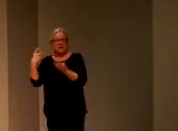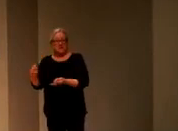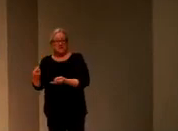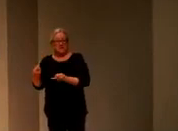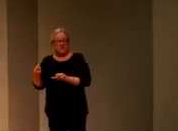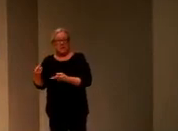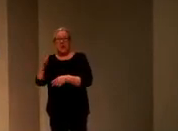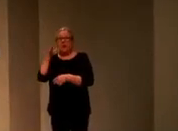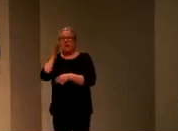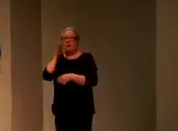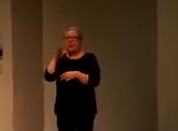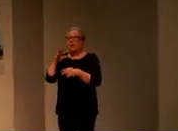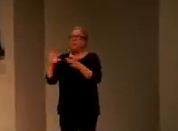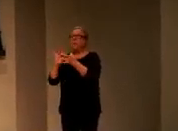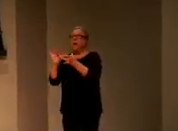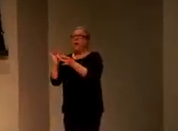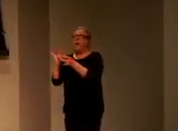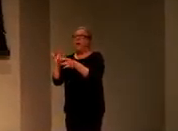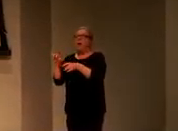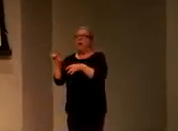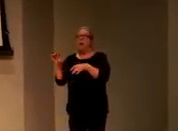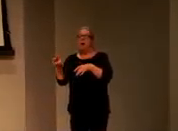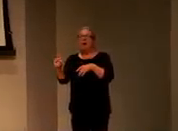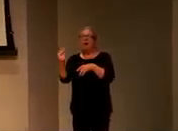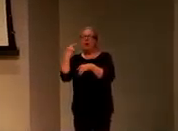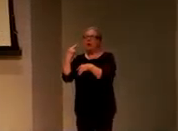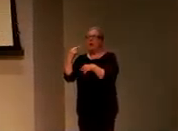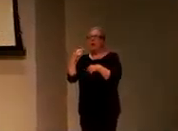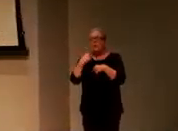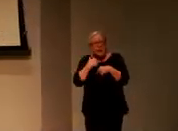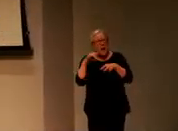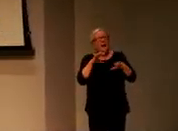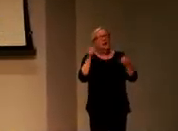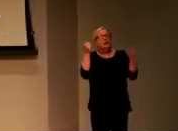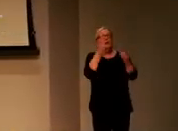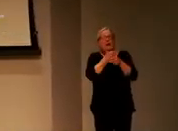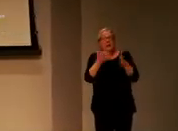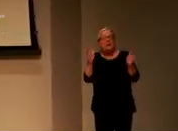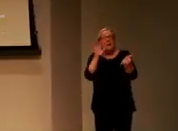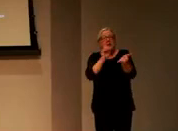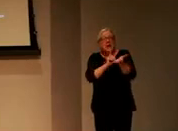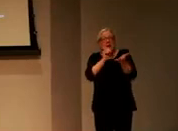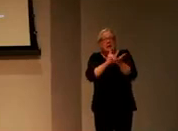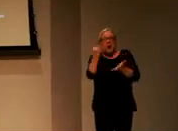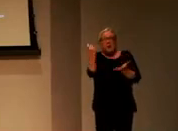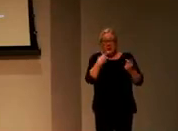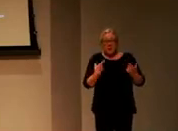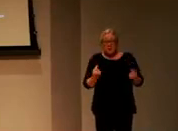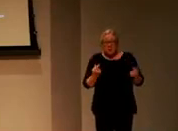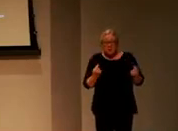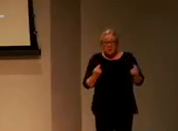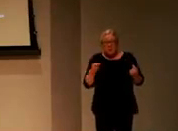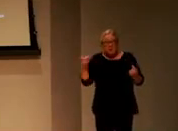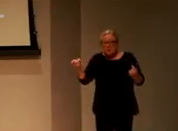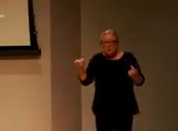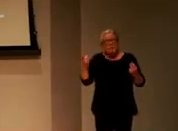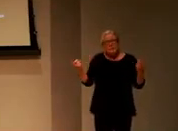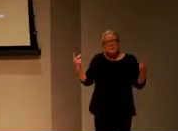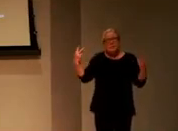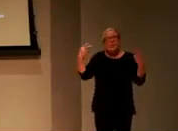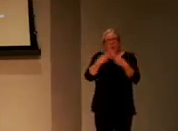stopped and looked at me and said, "I have done everything that the doctors have asked me to do, and she just keeps getting